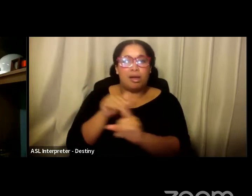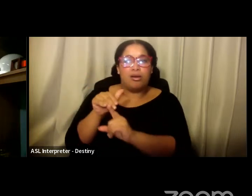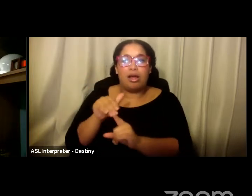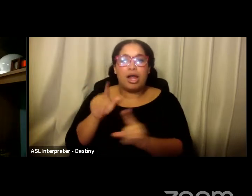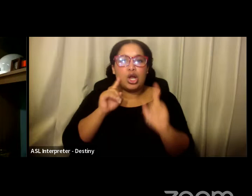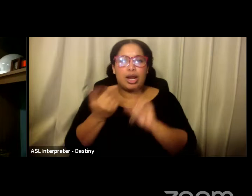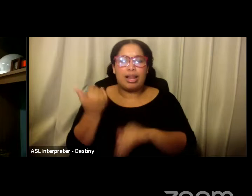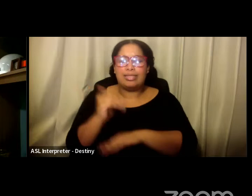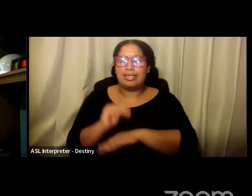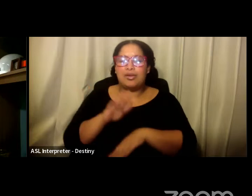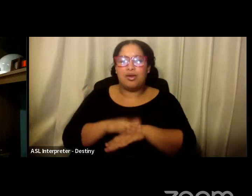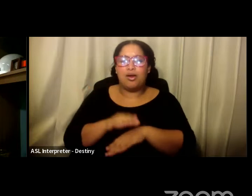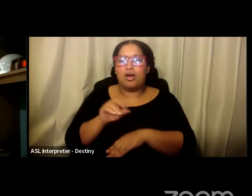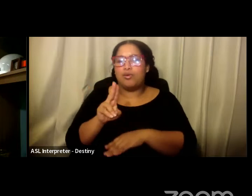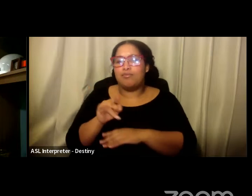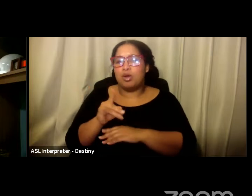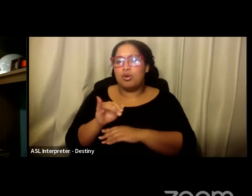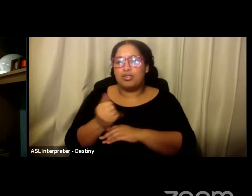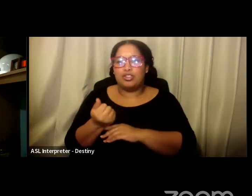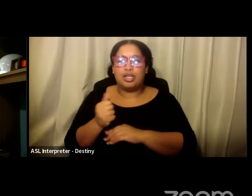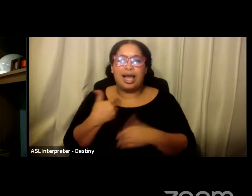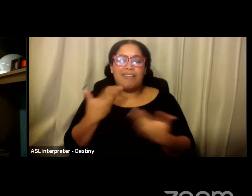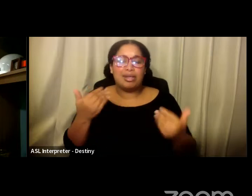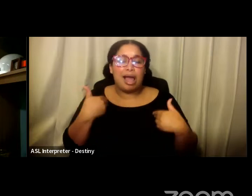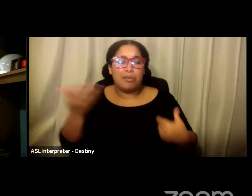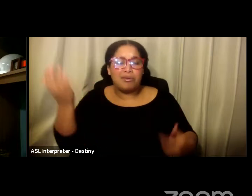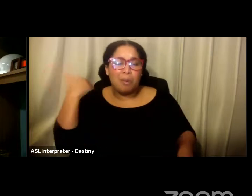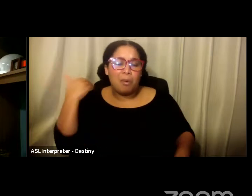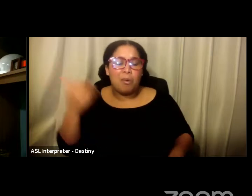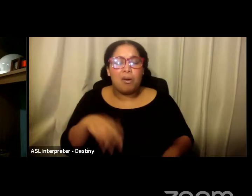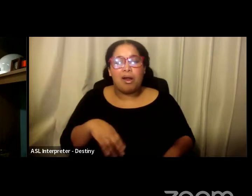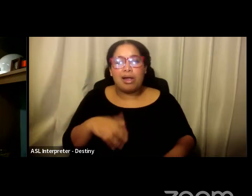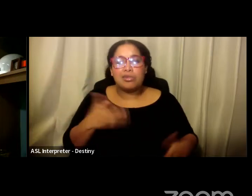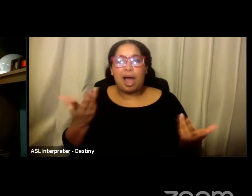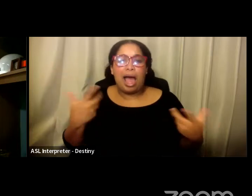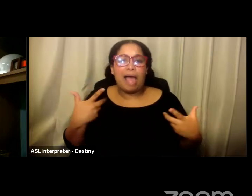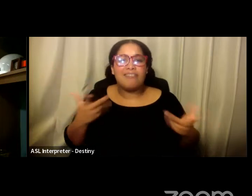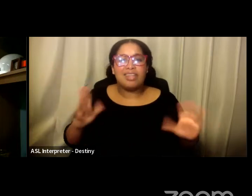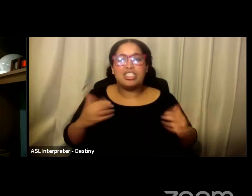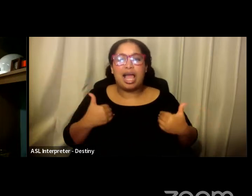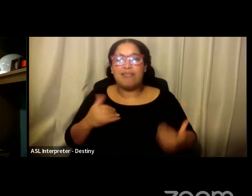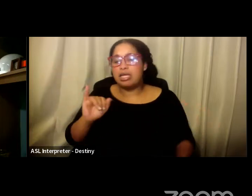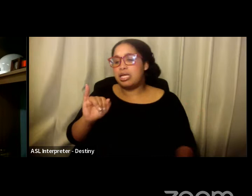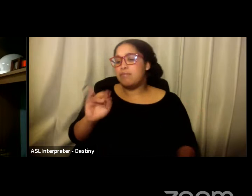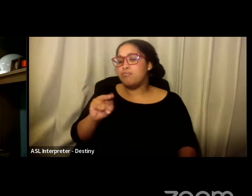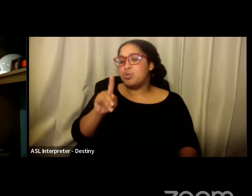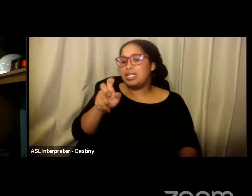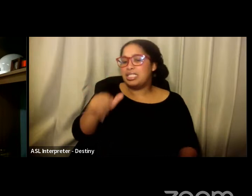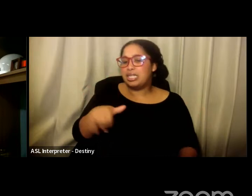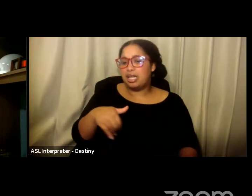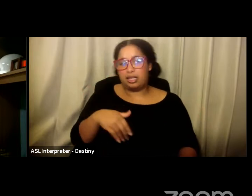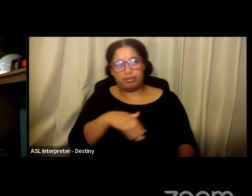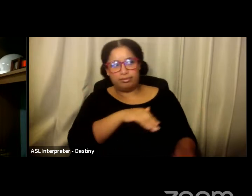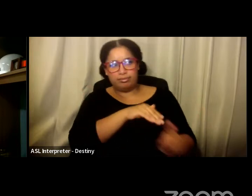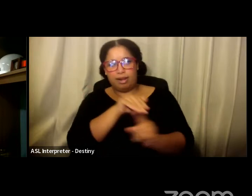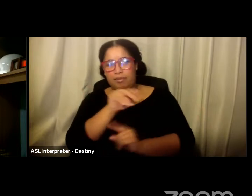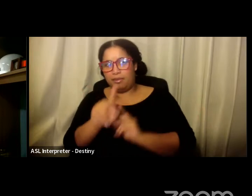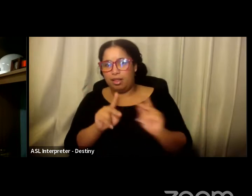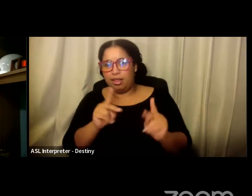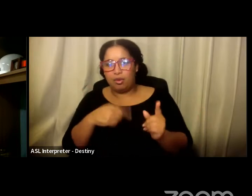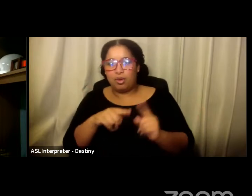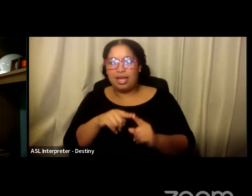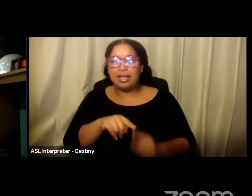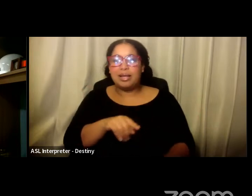last night on the Emoji San Mateo meeting, well, I had it before, and so now I'm immune. Like, right. And then I just remind people, when